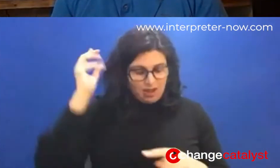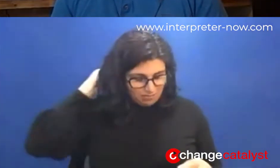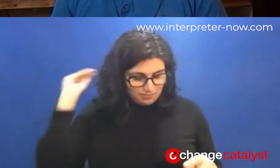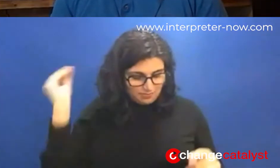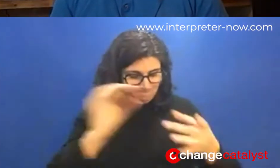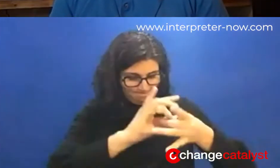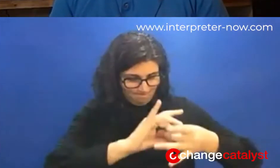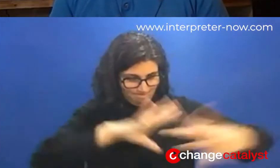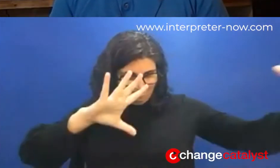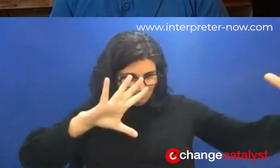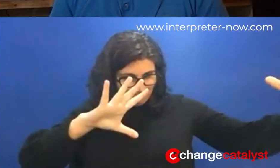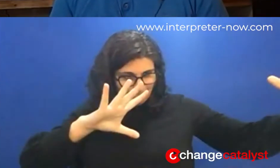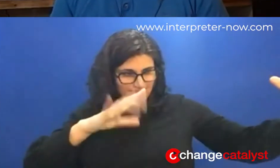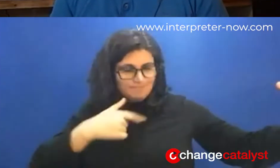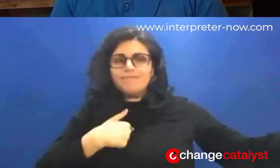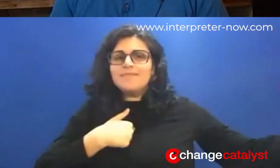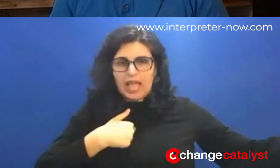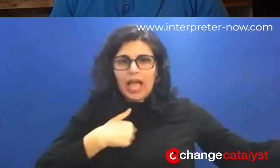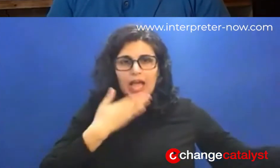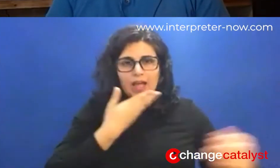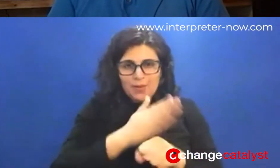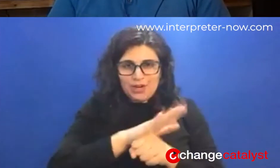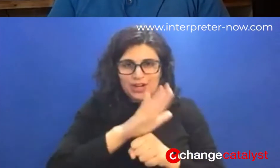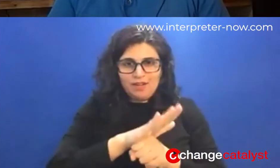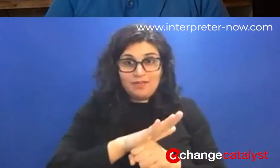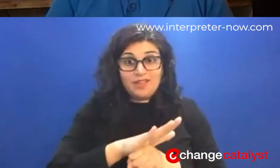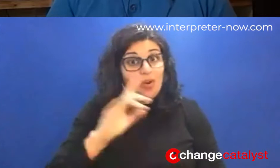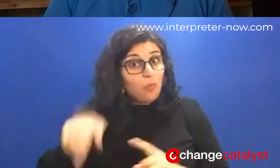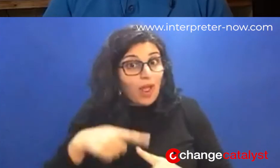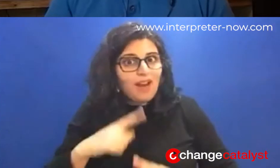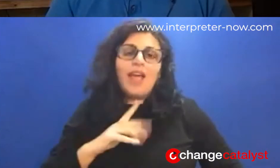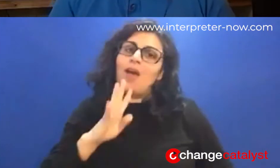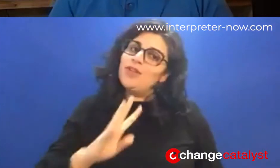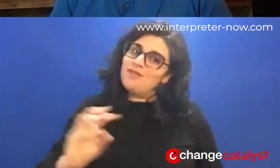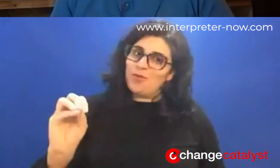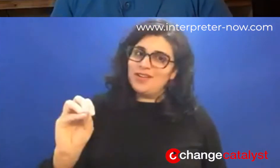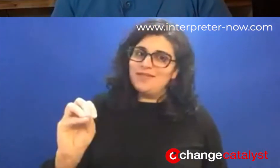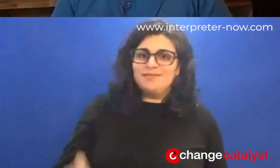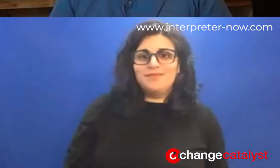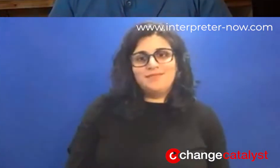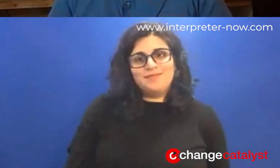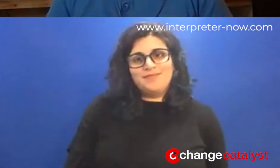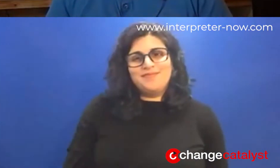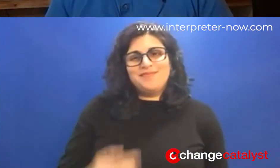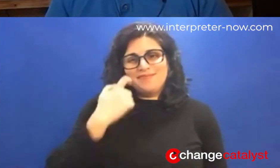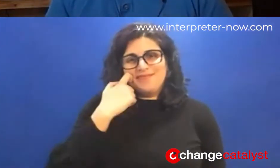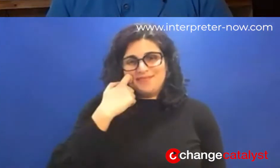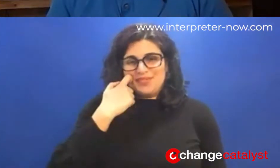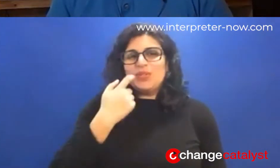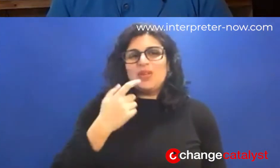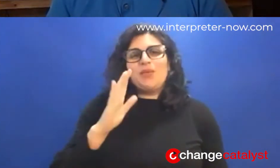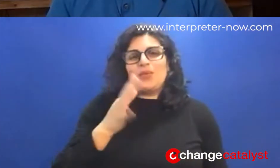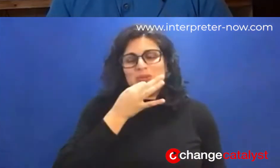enough. And it was when I was 40 and I was on a beach in Hawaii about to go to India.